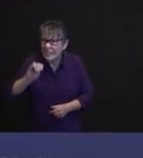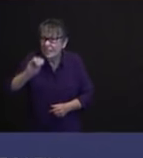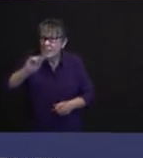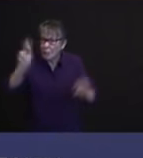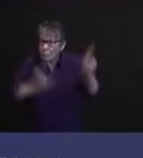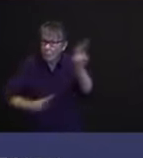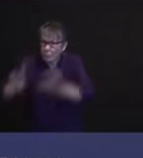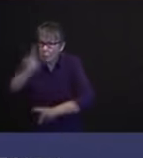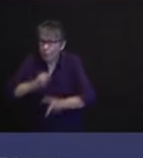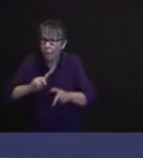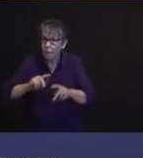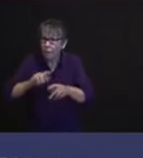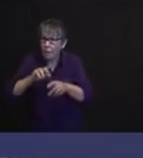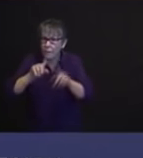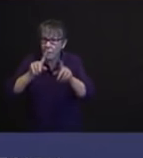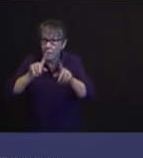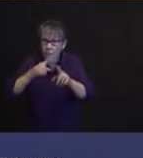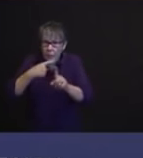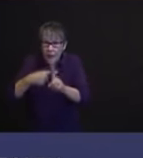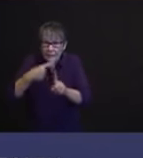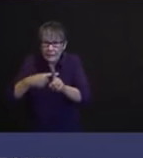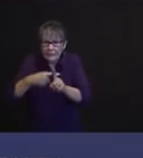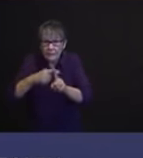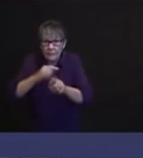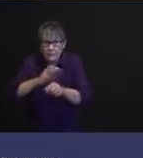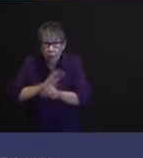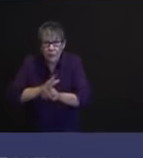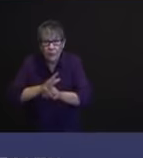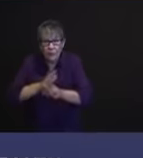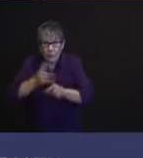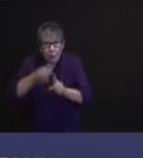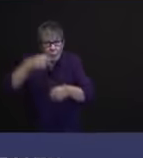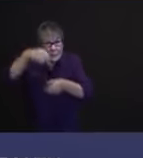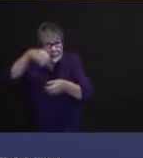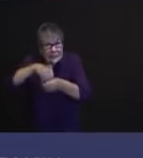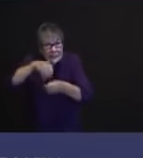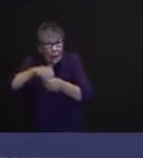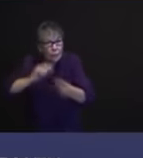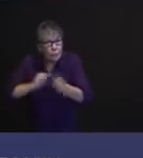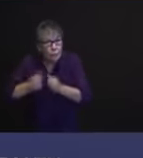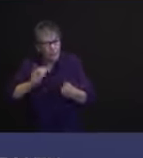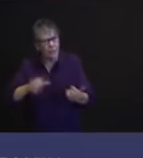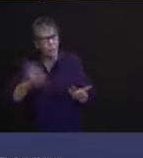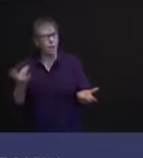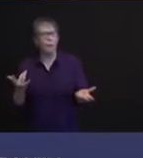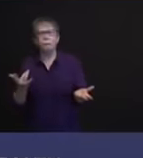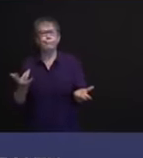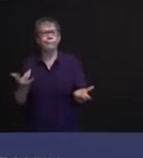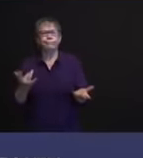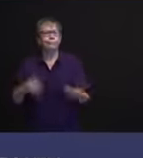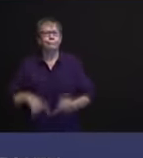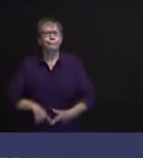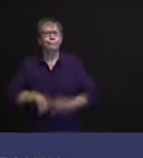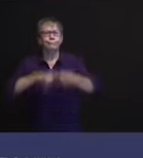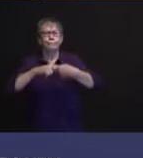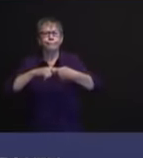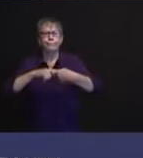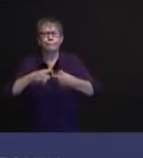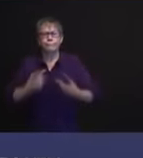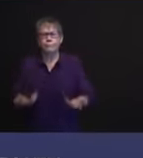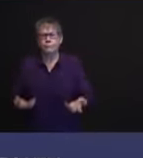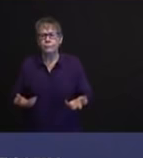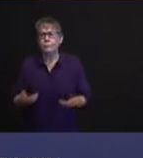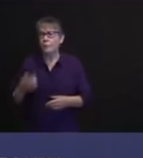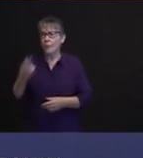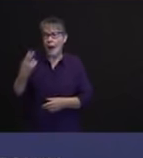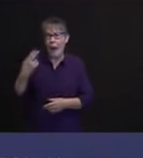school football season is over. As long as folks were wearing masks and socially distancing, it's time to bring